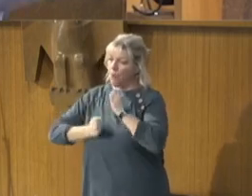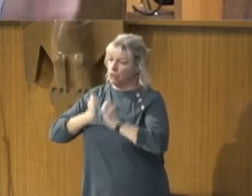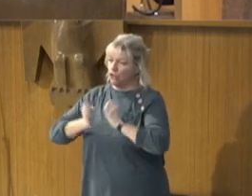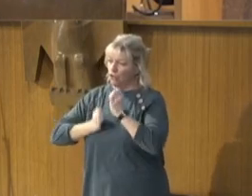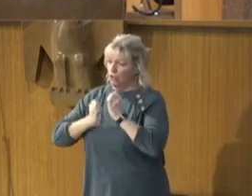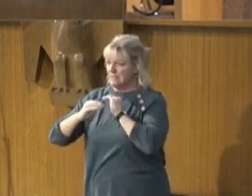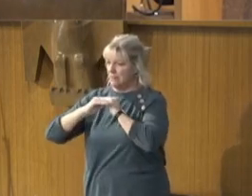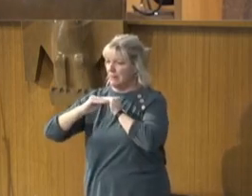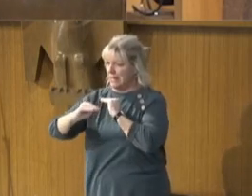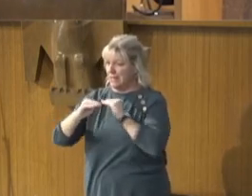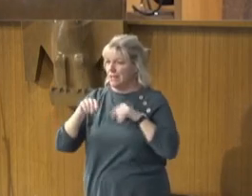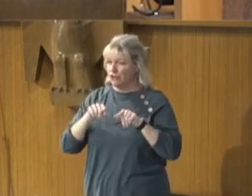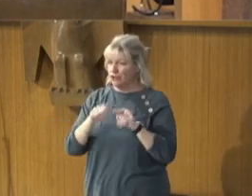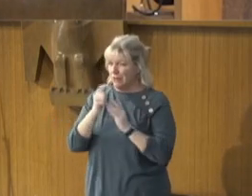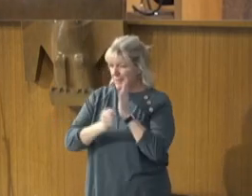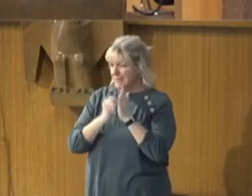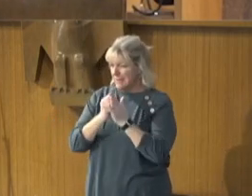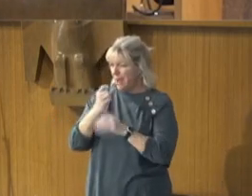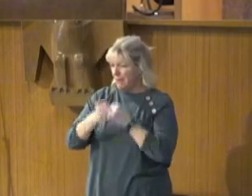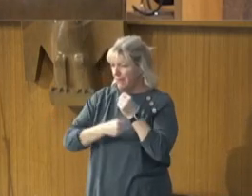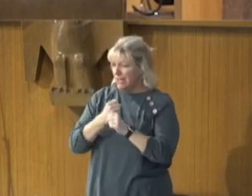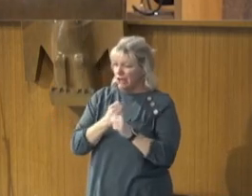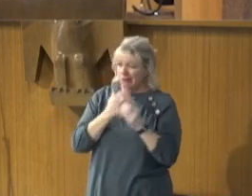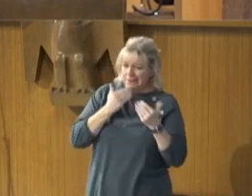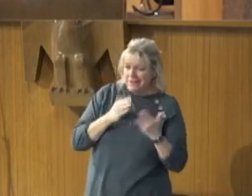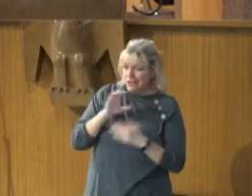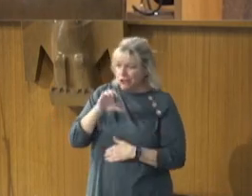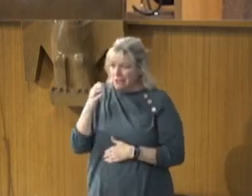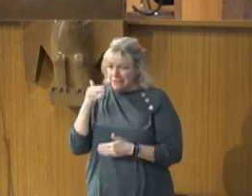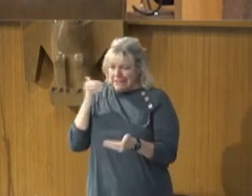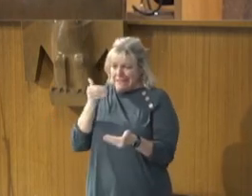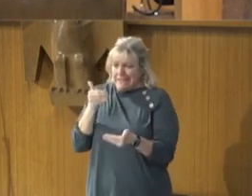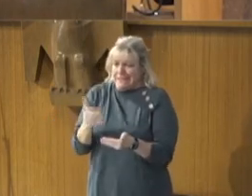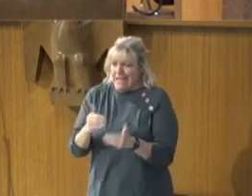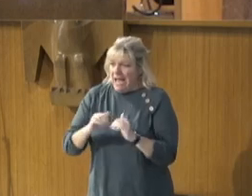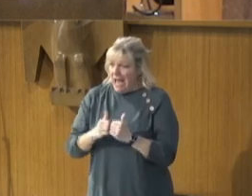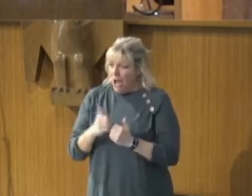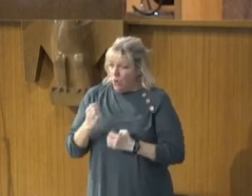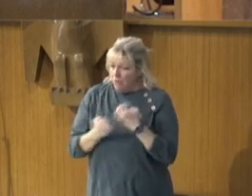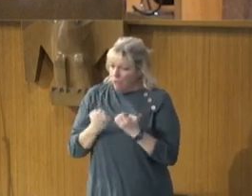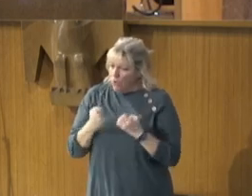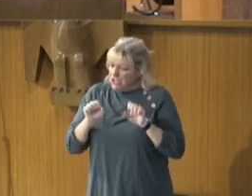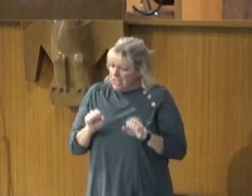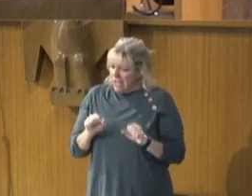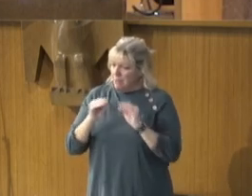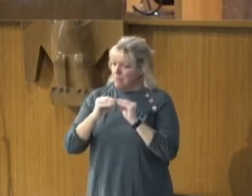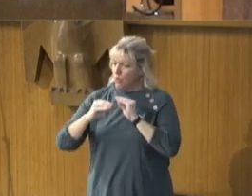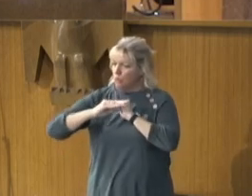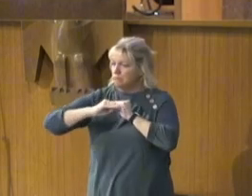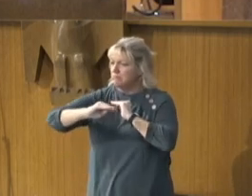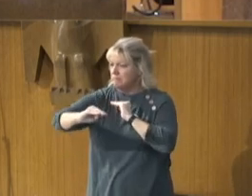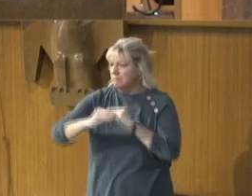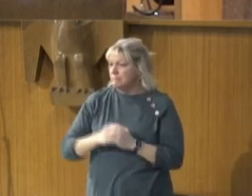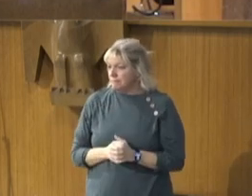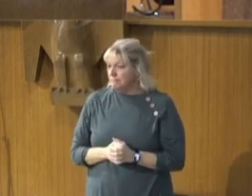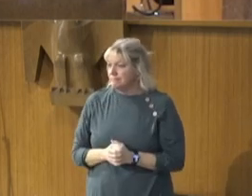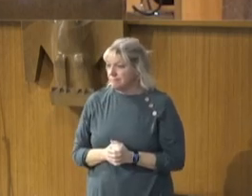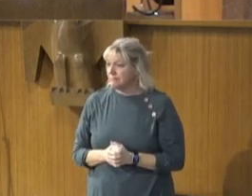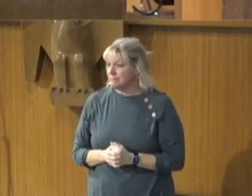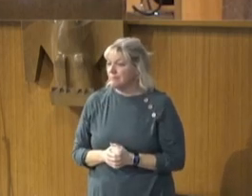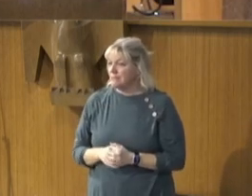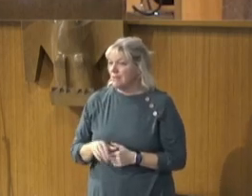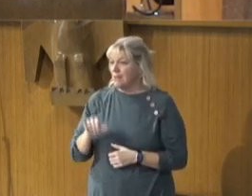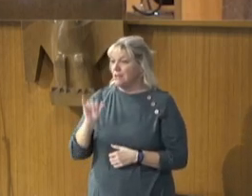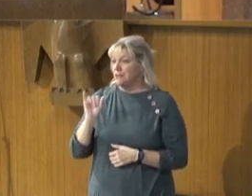the season with the holidays coming up. It'll be a great way to just think about how we increase our emotional intelligence. And so that will be